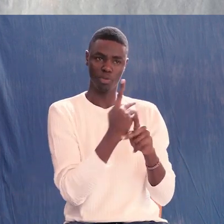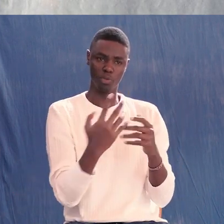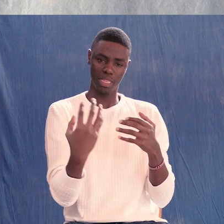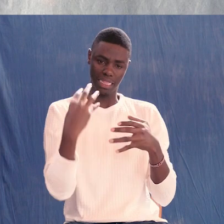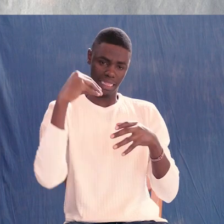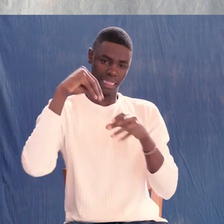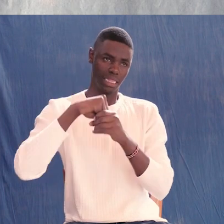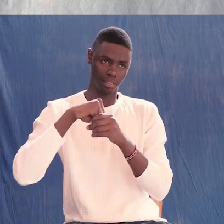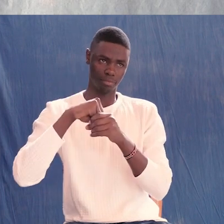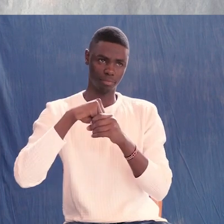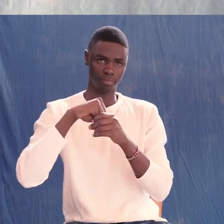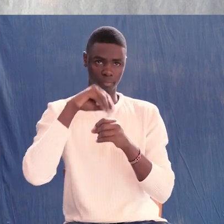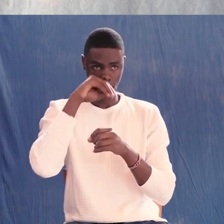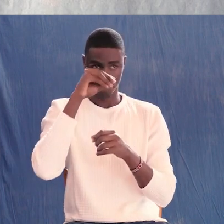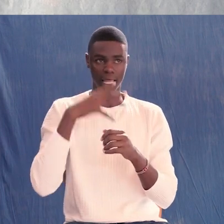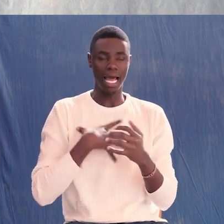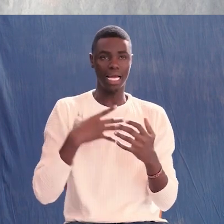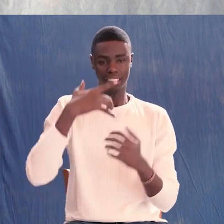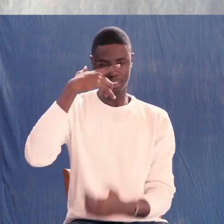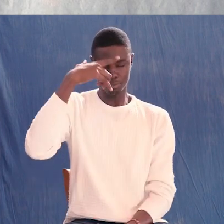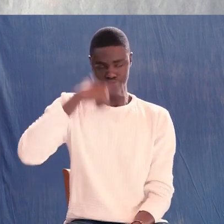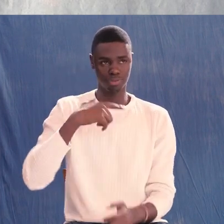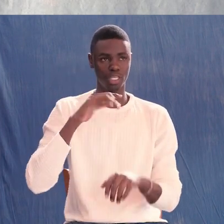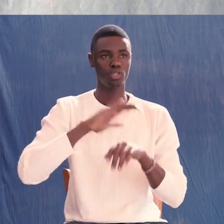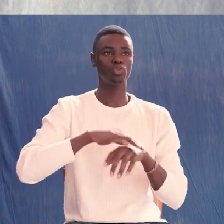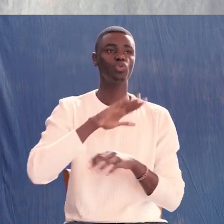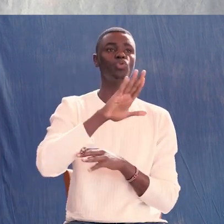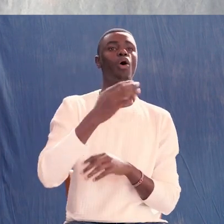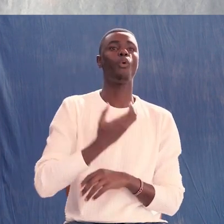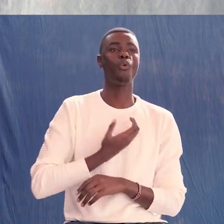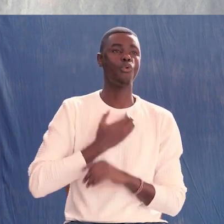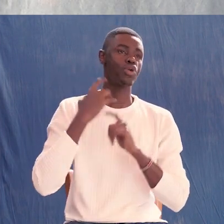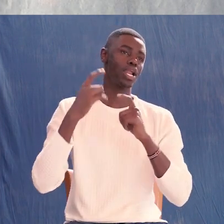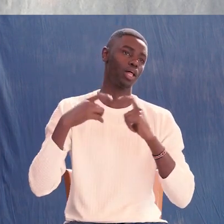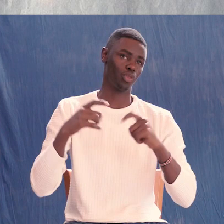and blind to your own blind spots.